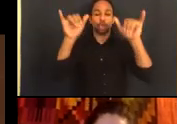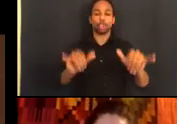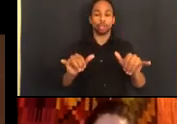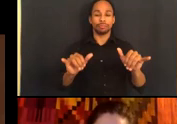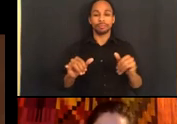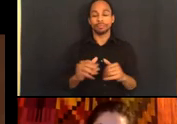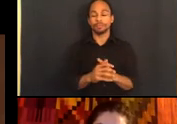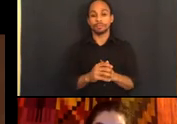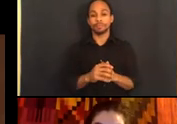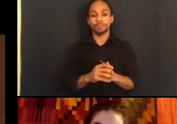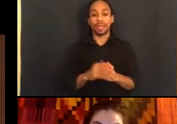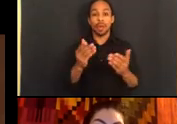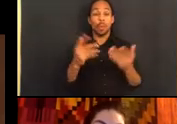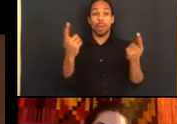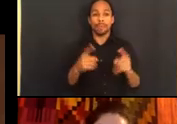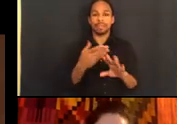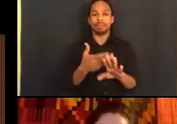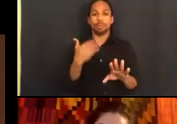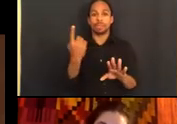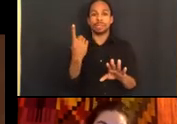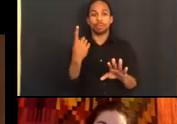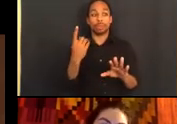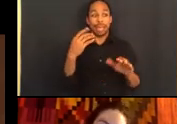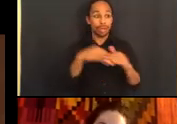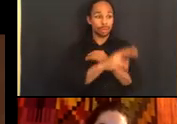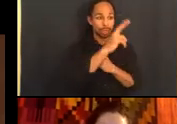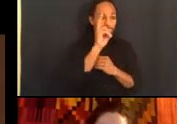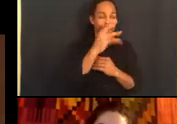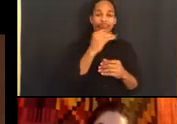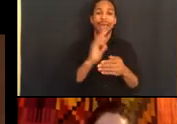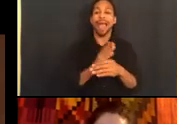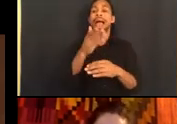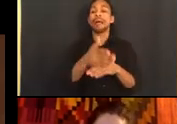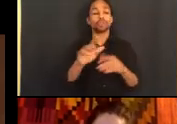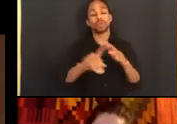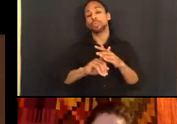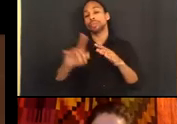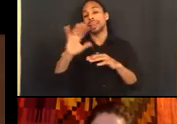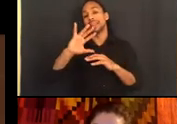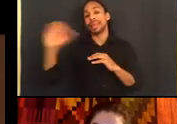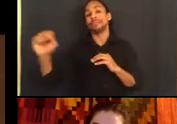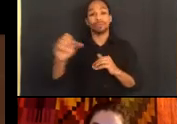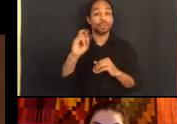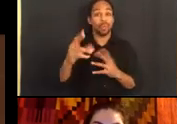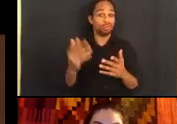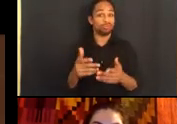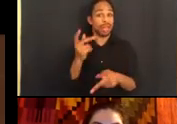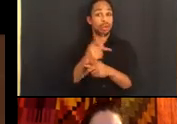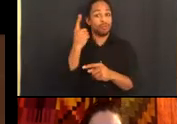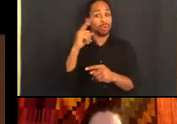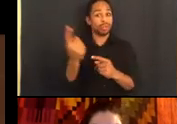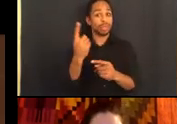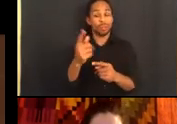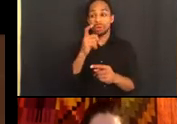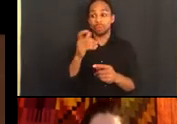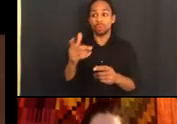clinic or hospital, things that continue after discharge, or continue affecting the loved ones of a patient who dies. So I believe that